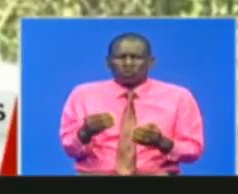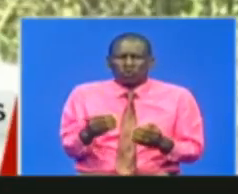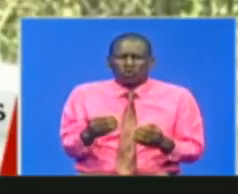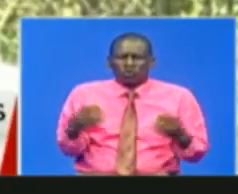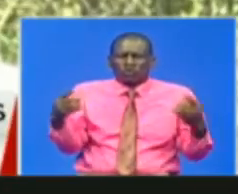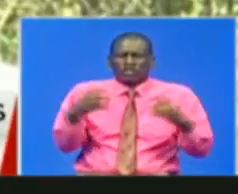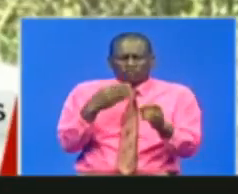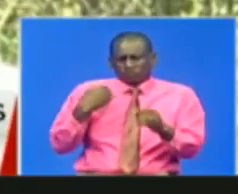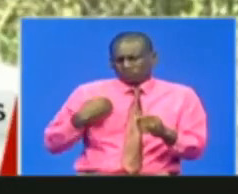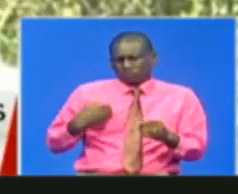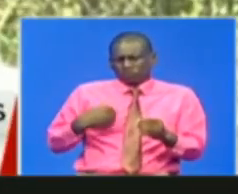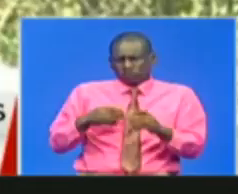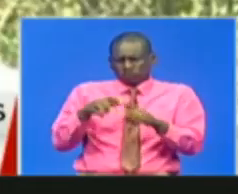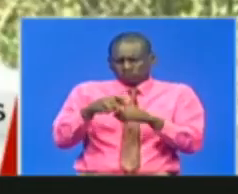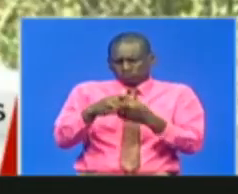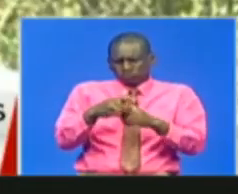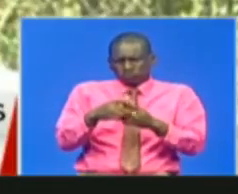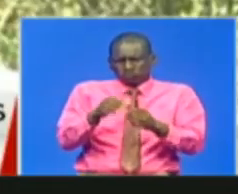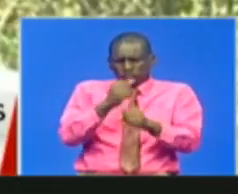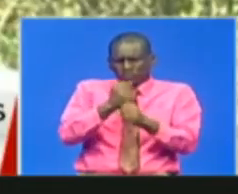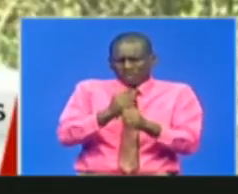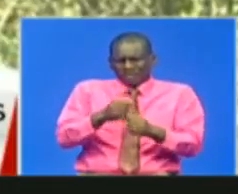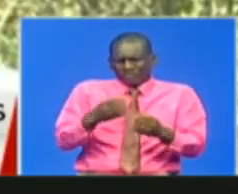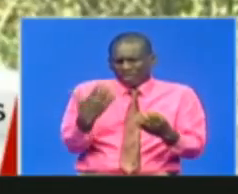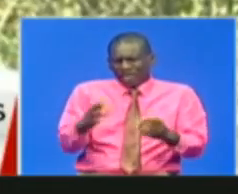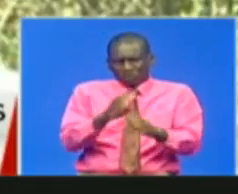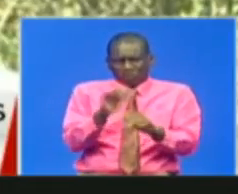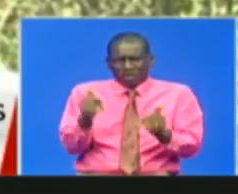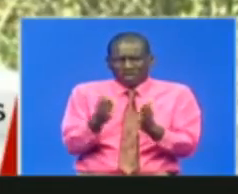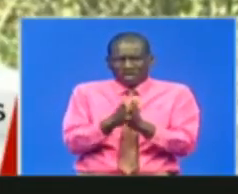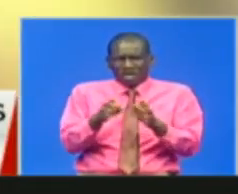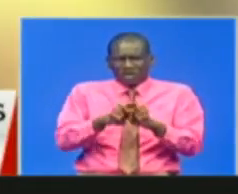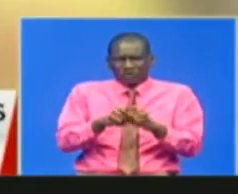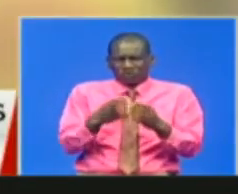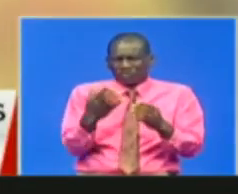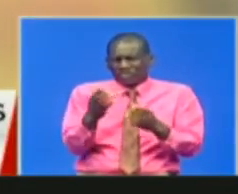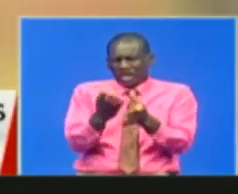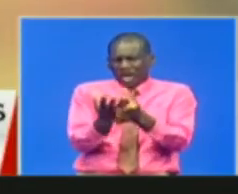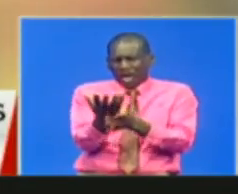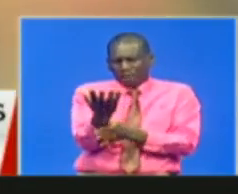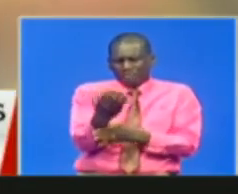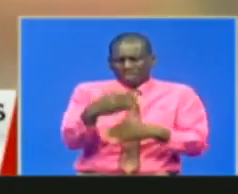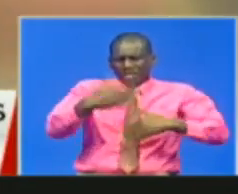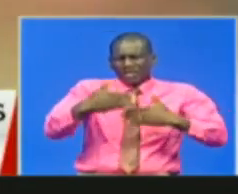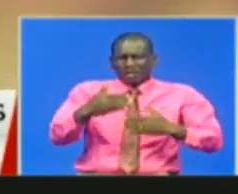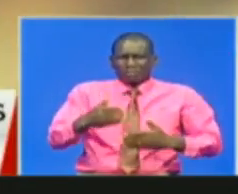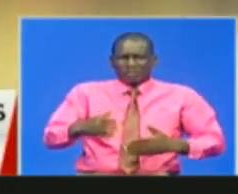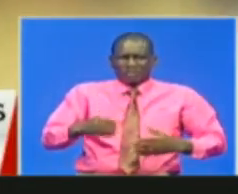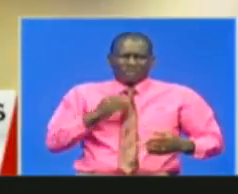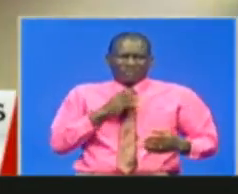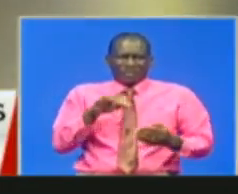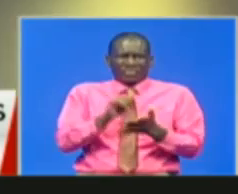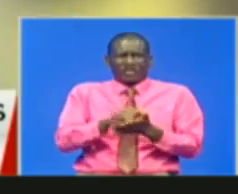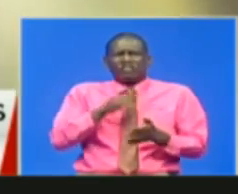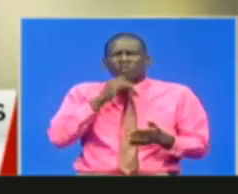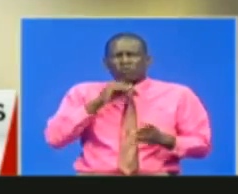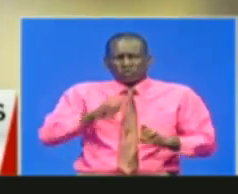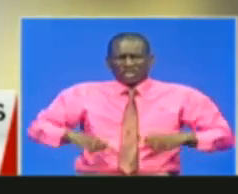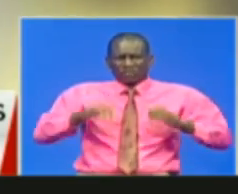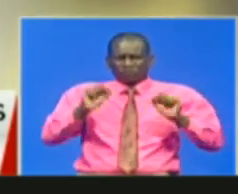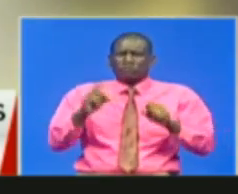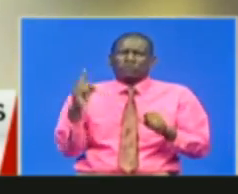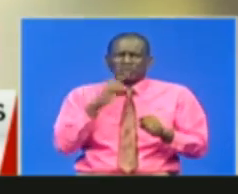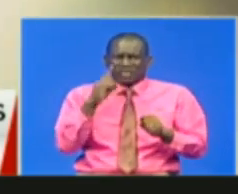several surgeries to repair the hands and also the arm. Neighbors have expressed fear that the boy's life could be in